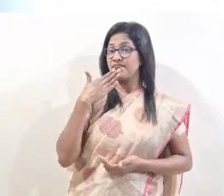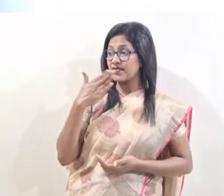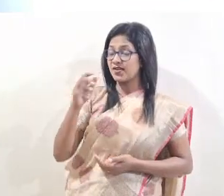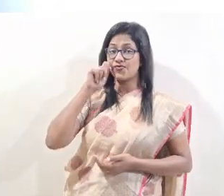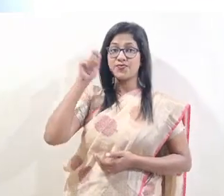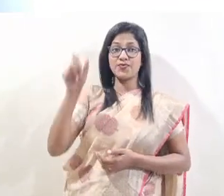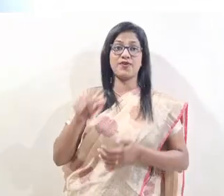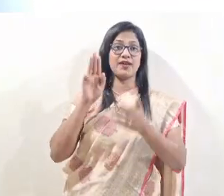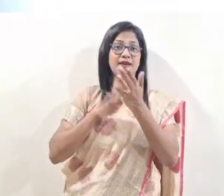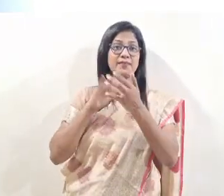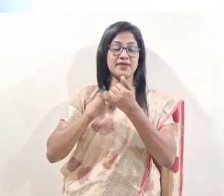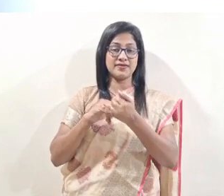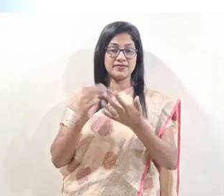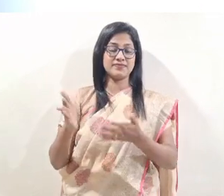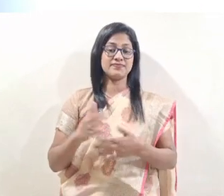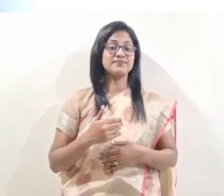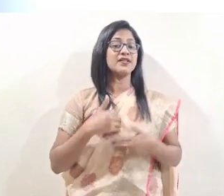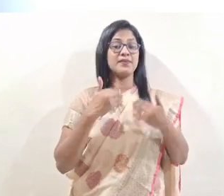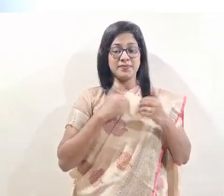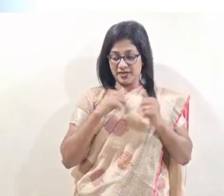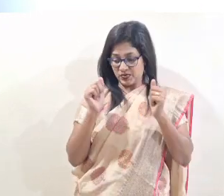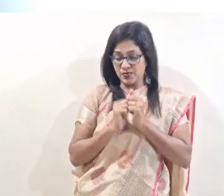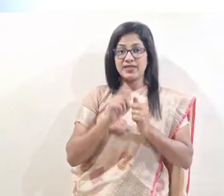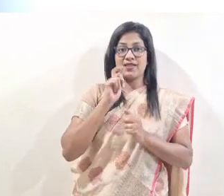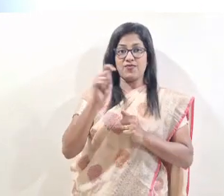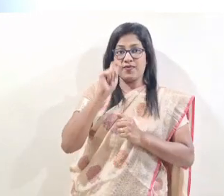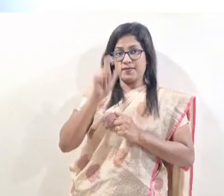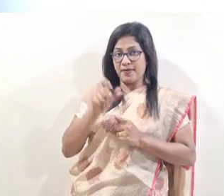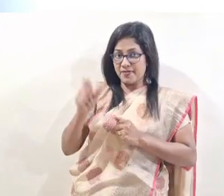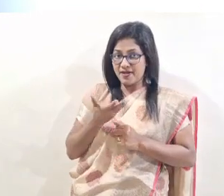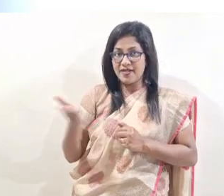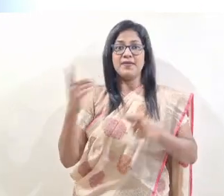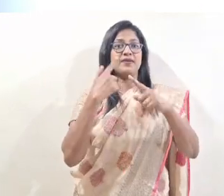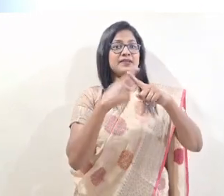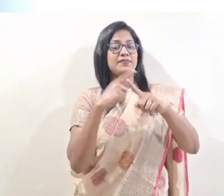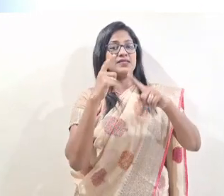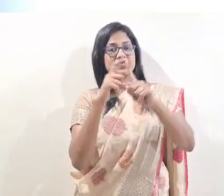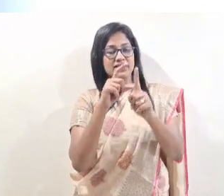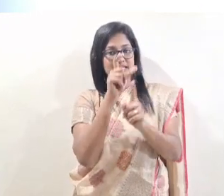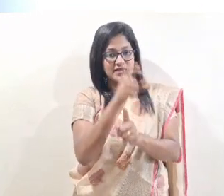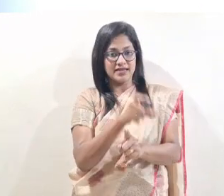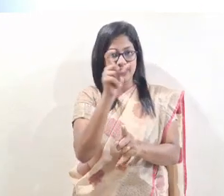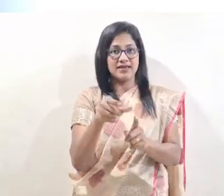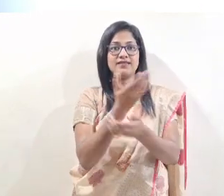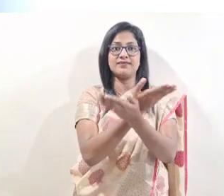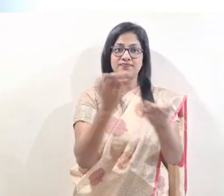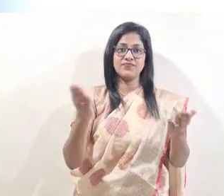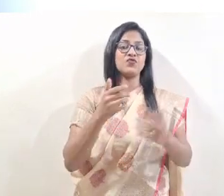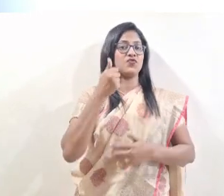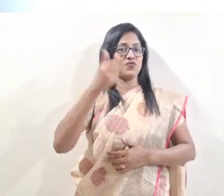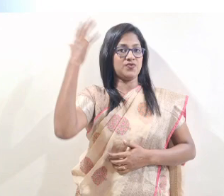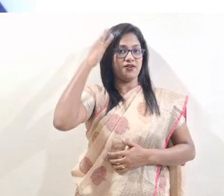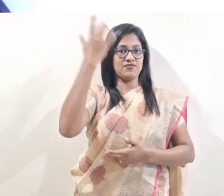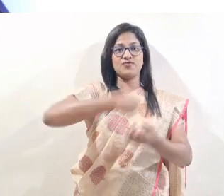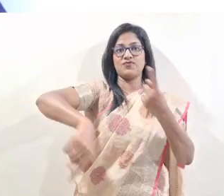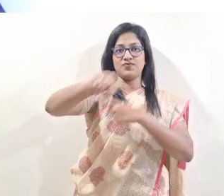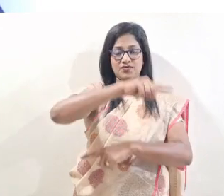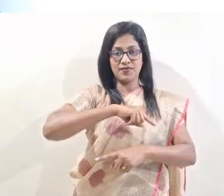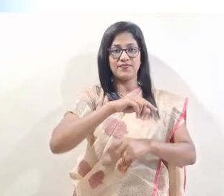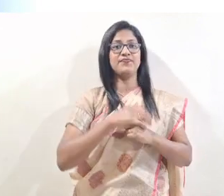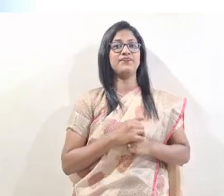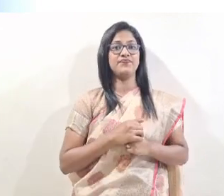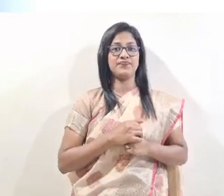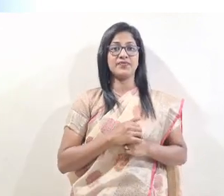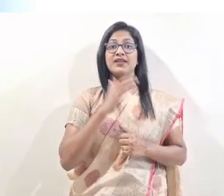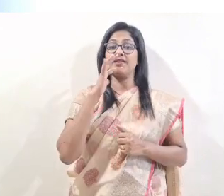Thank you, Mukundi. My co-panelists and delegates here, very good afternoon to all of you. And